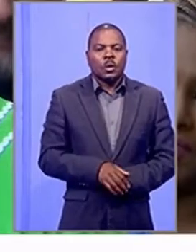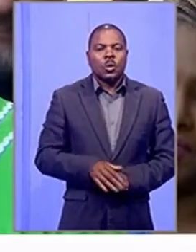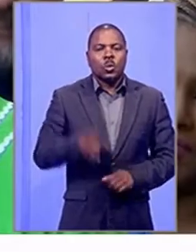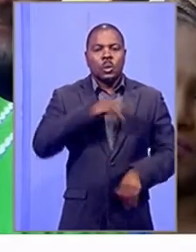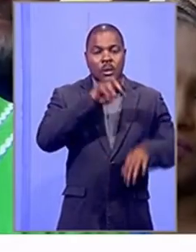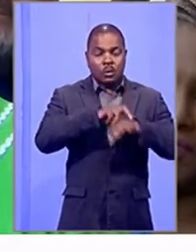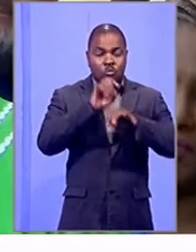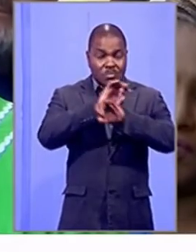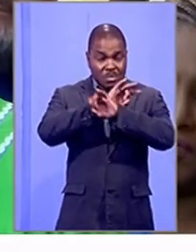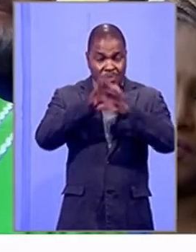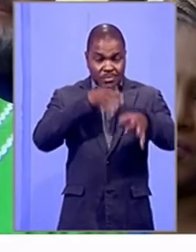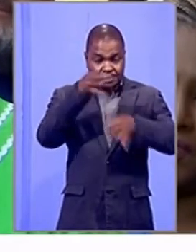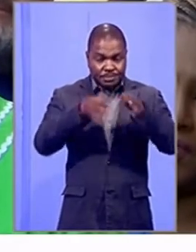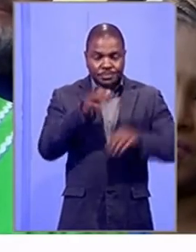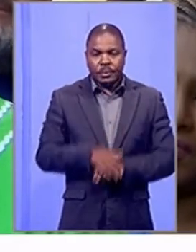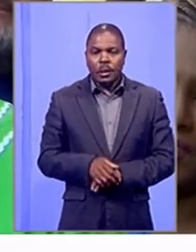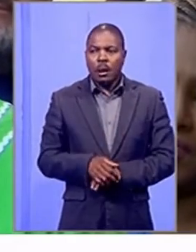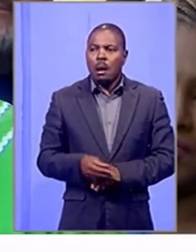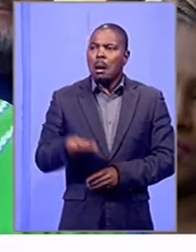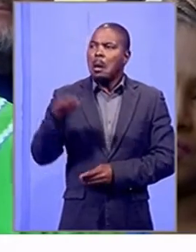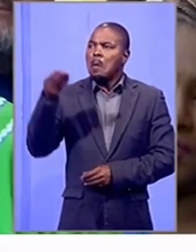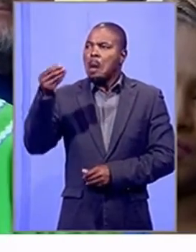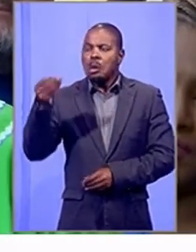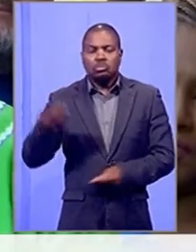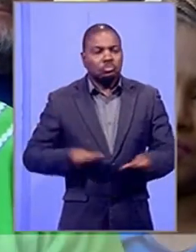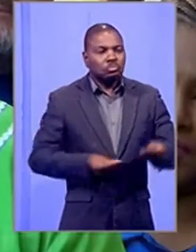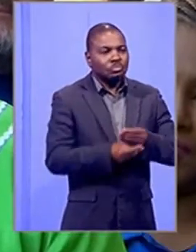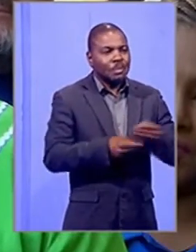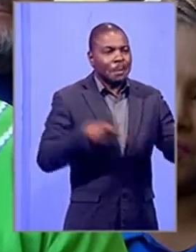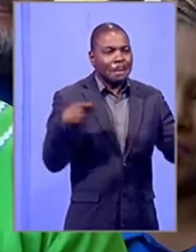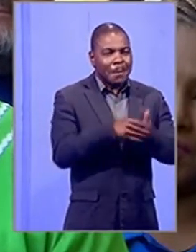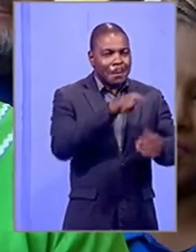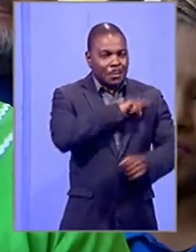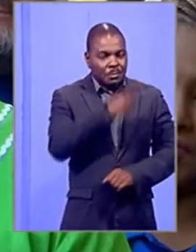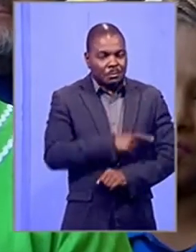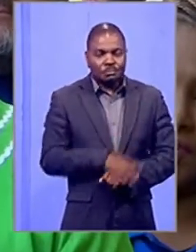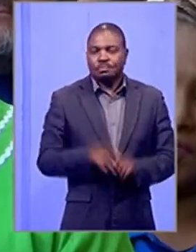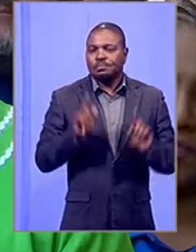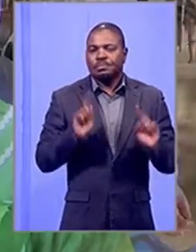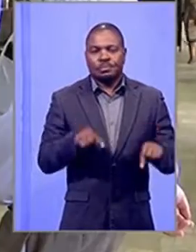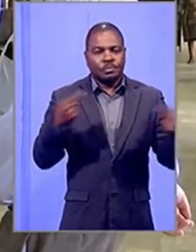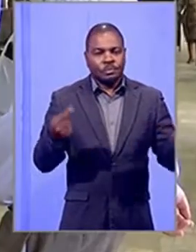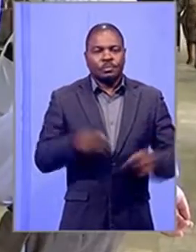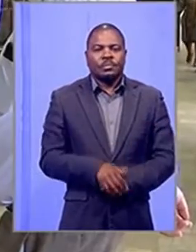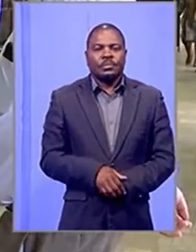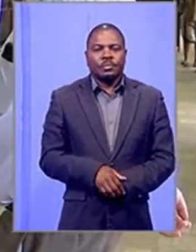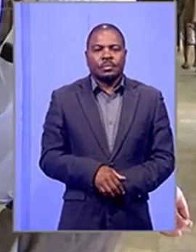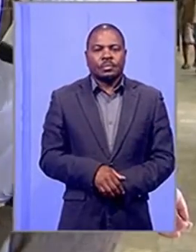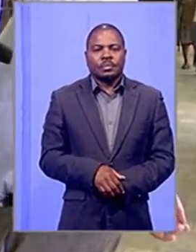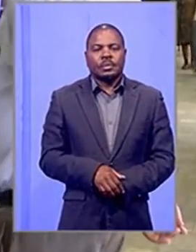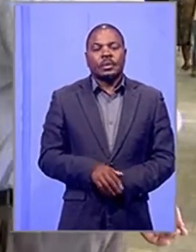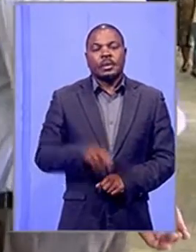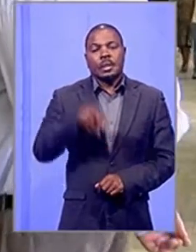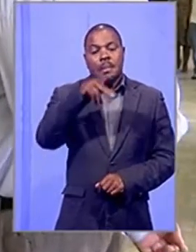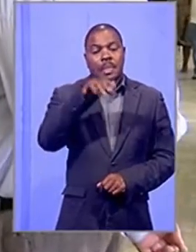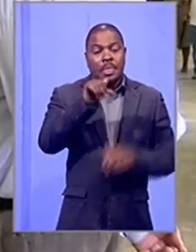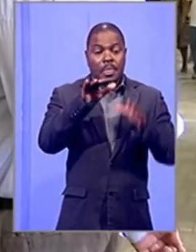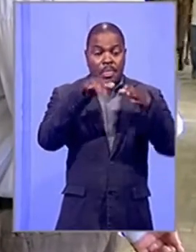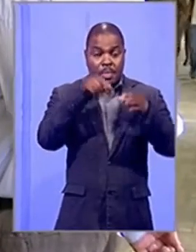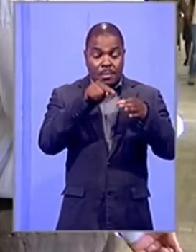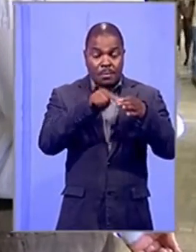no amount of money is going to buy power for the ANC to come back in the city of Johannesburg. Re le Patriotic Alliance